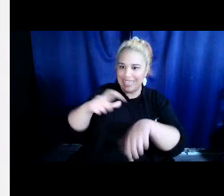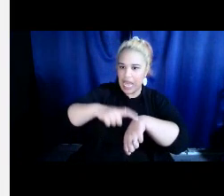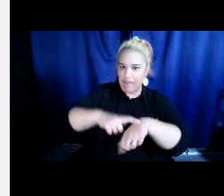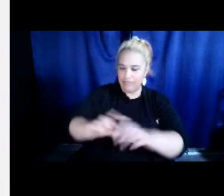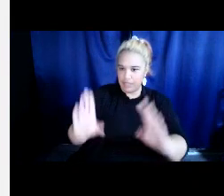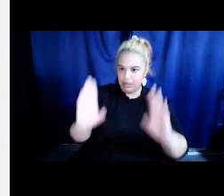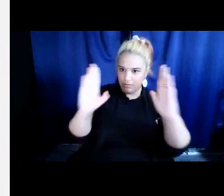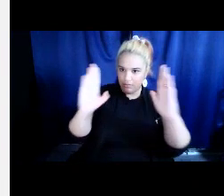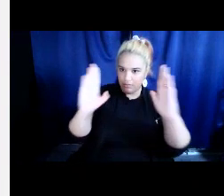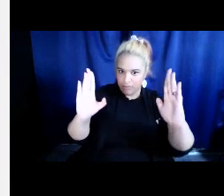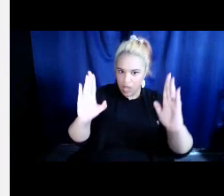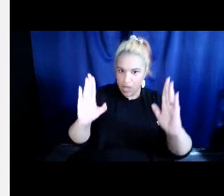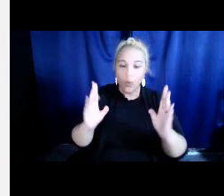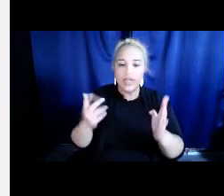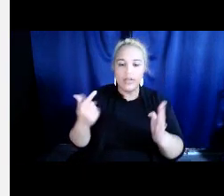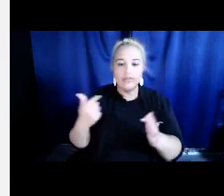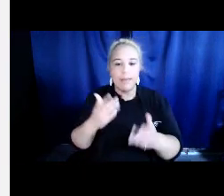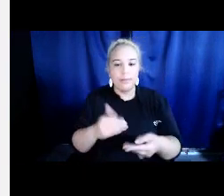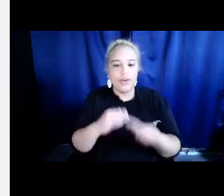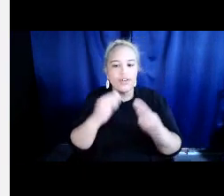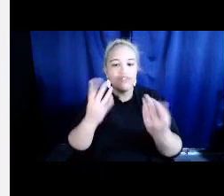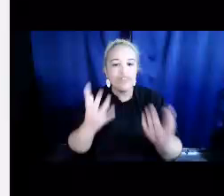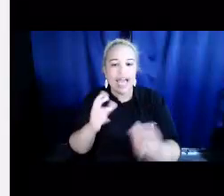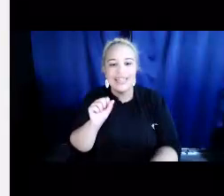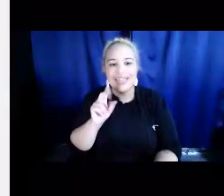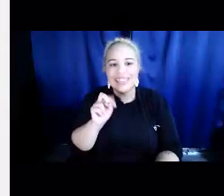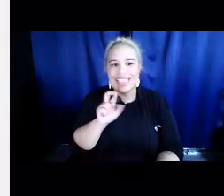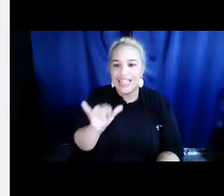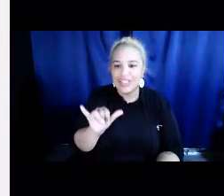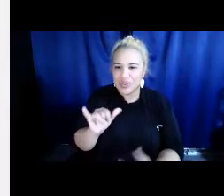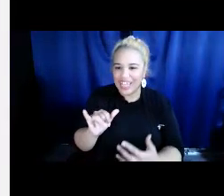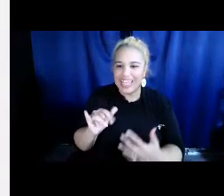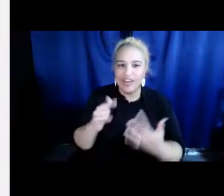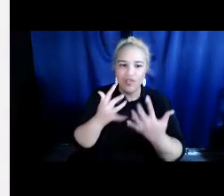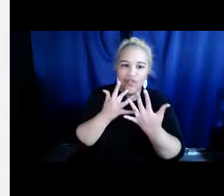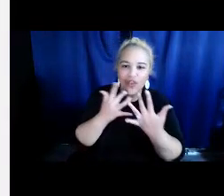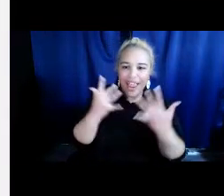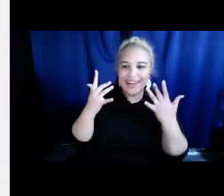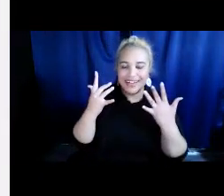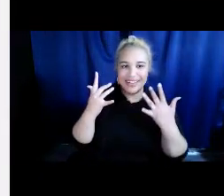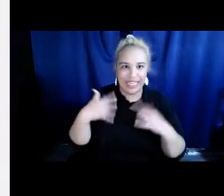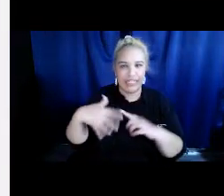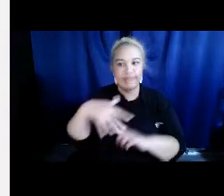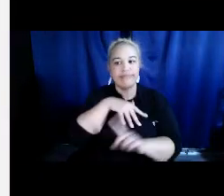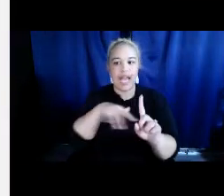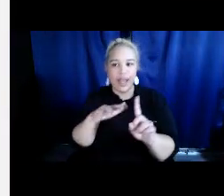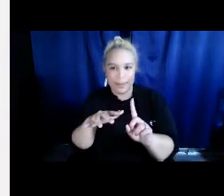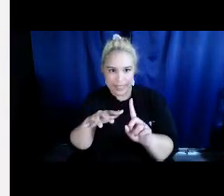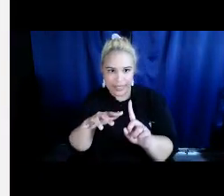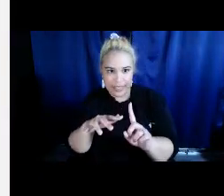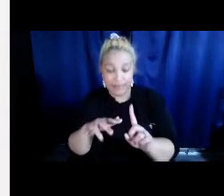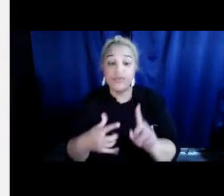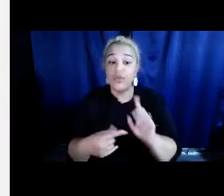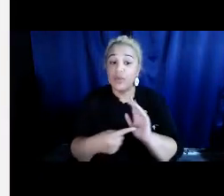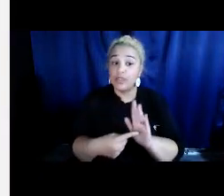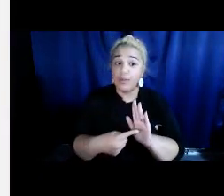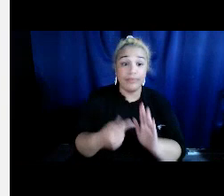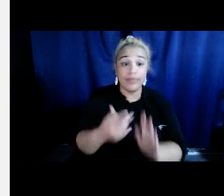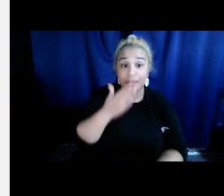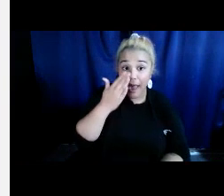when sensory friendly practices are implemented, including smell, so removing or turning off automatic air fresheners throughout the